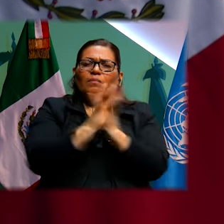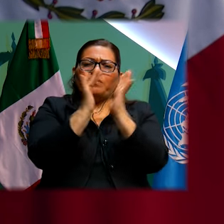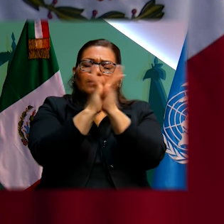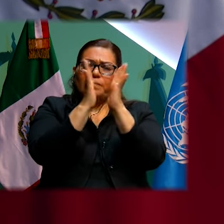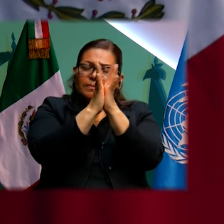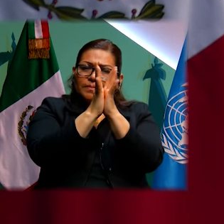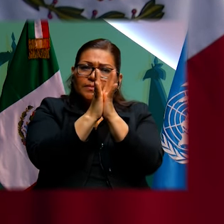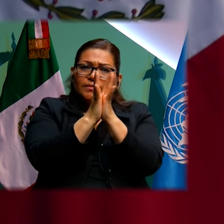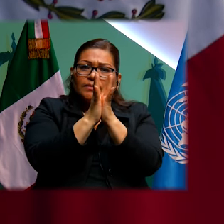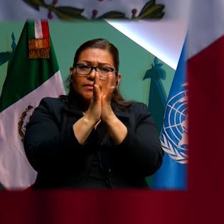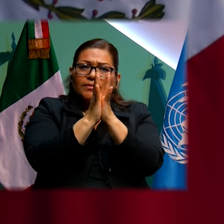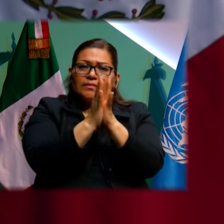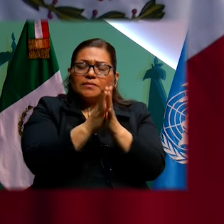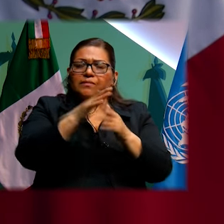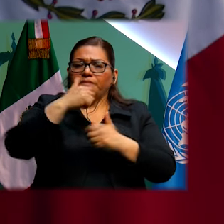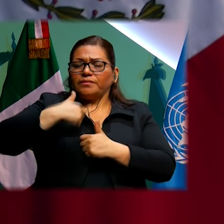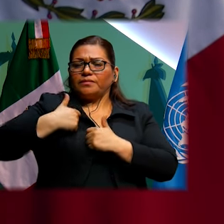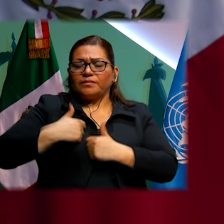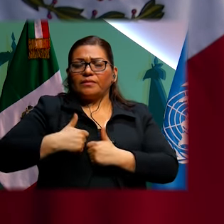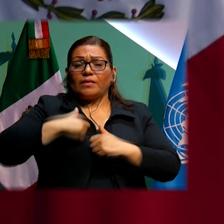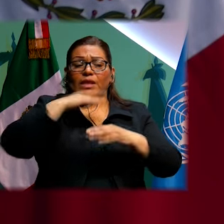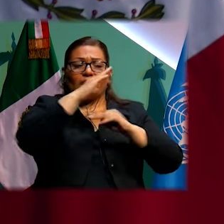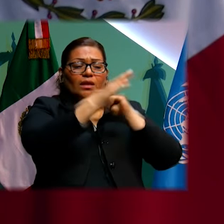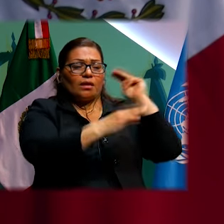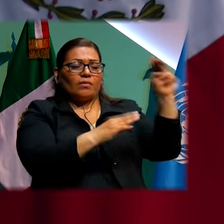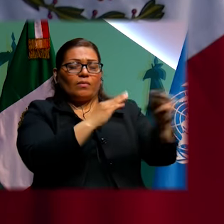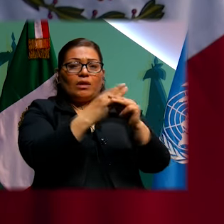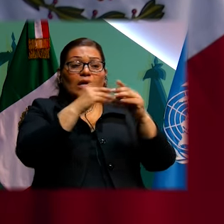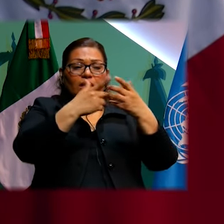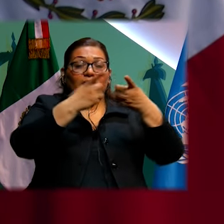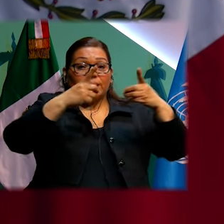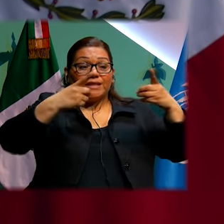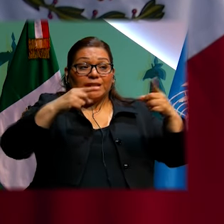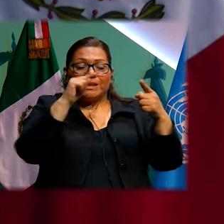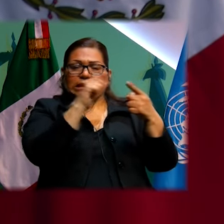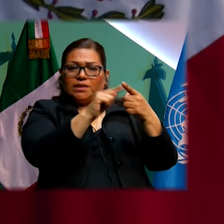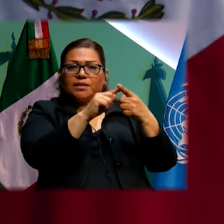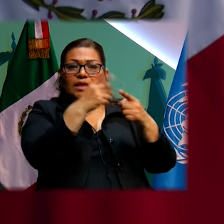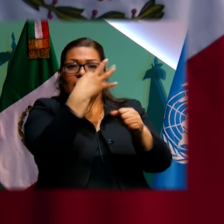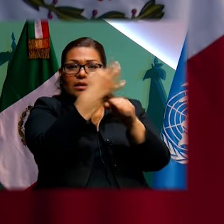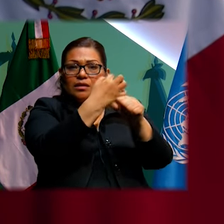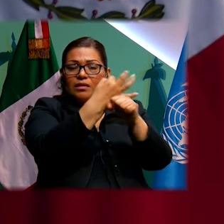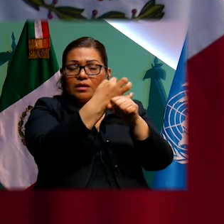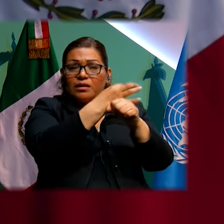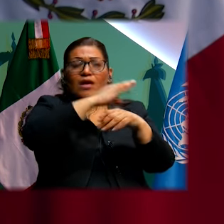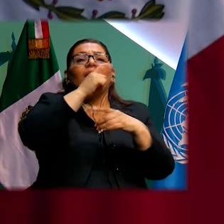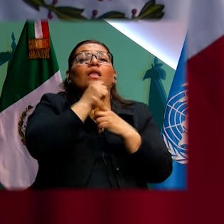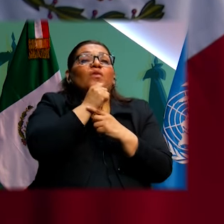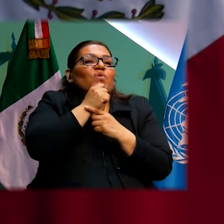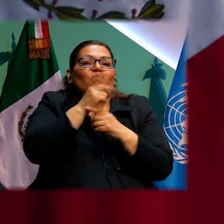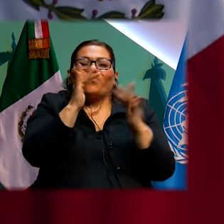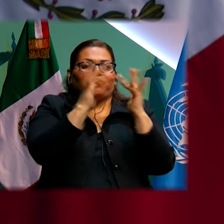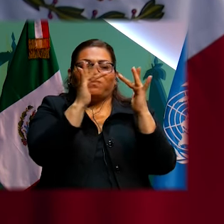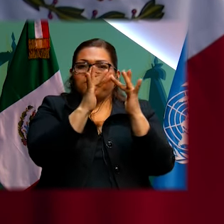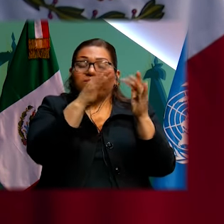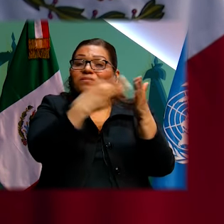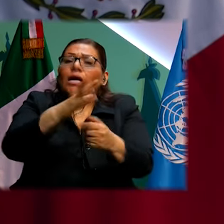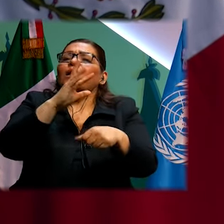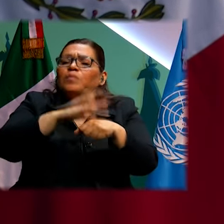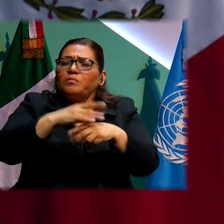Again, with over 50% of the world not yet connected to the internet, there is still so very much work to be done.